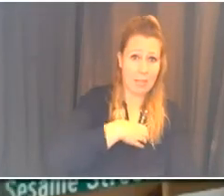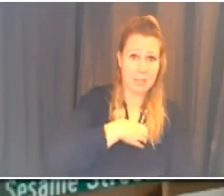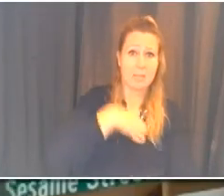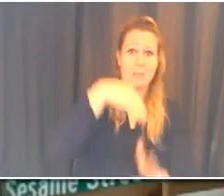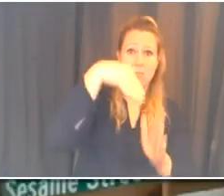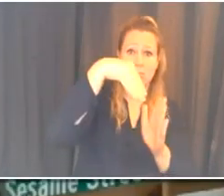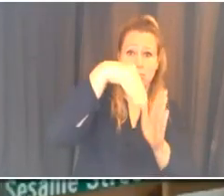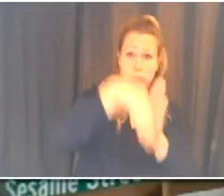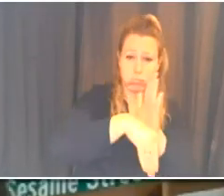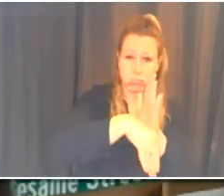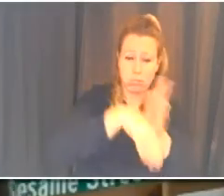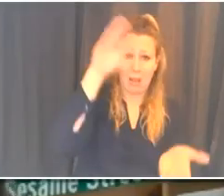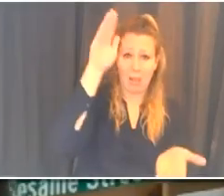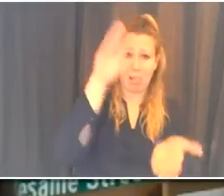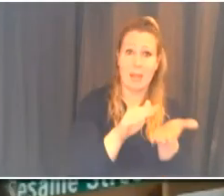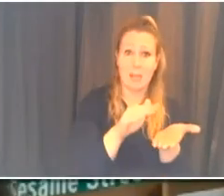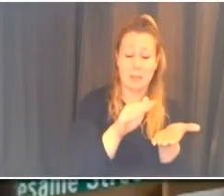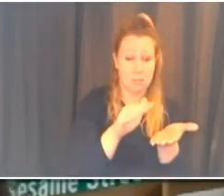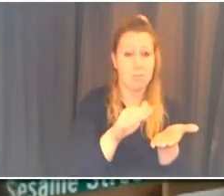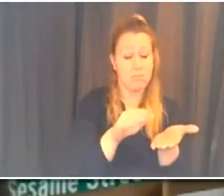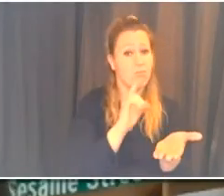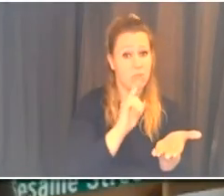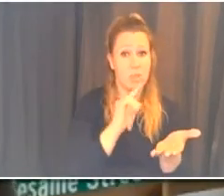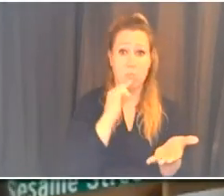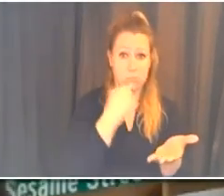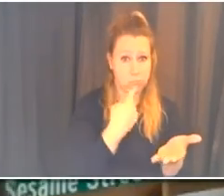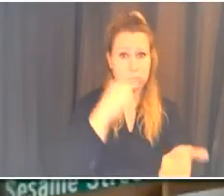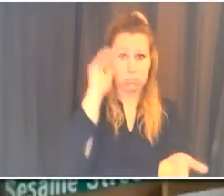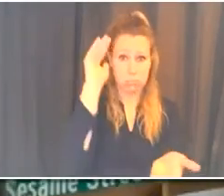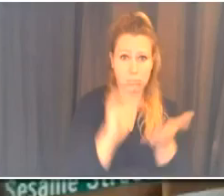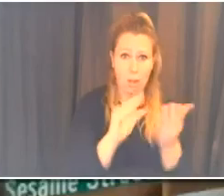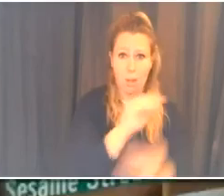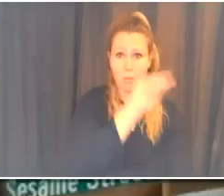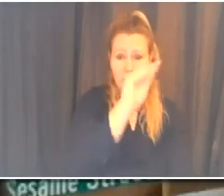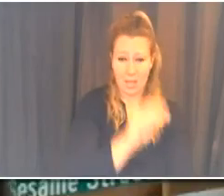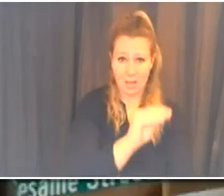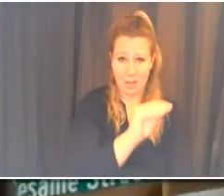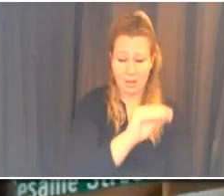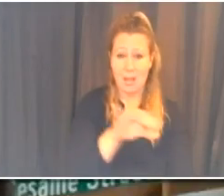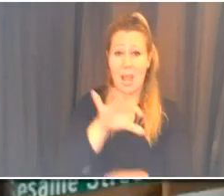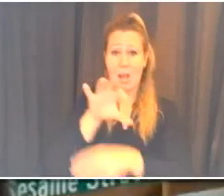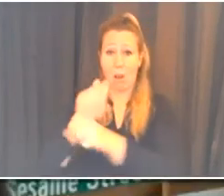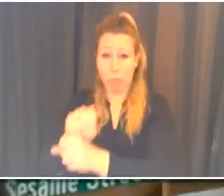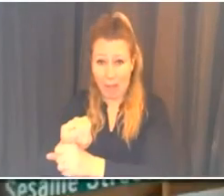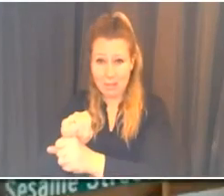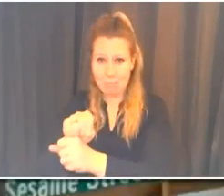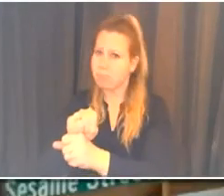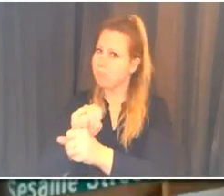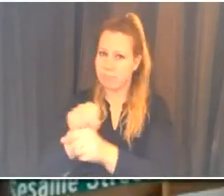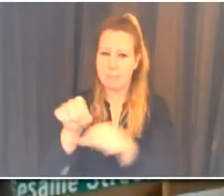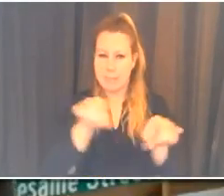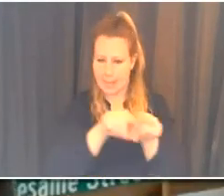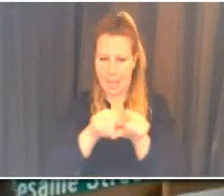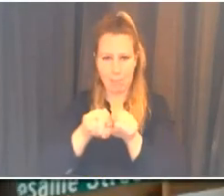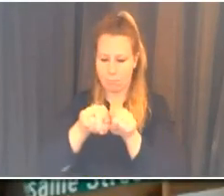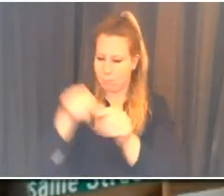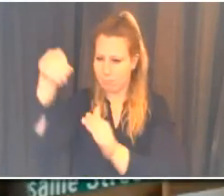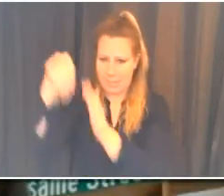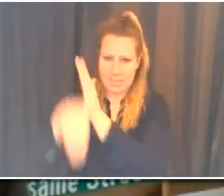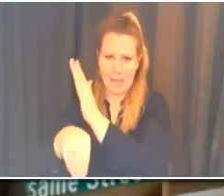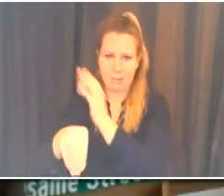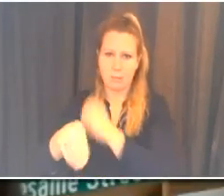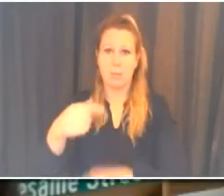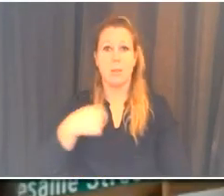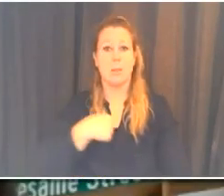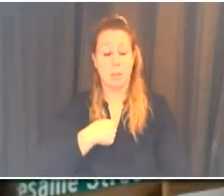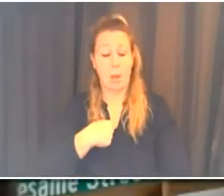the body cam or or whatever other metrics they're using to assure themselves that that that that something is not a miss